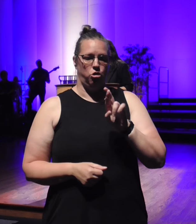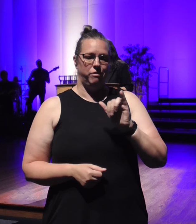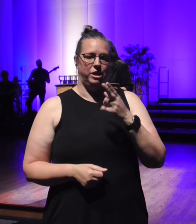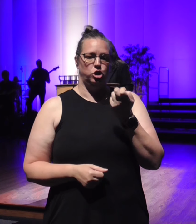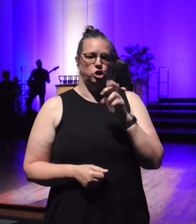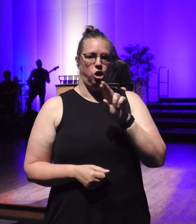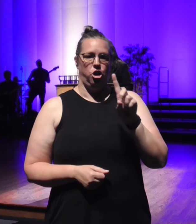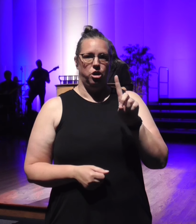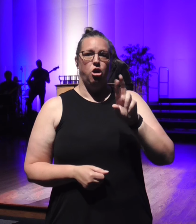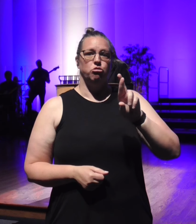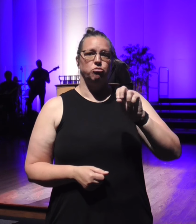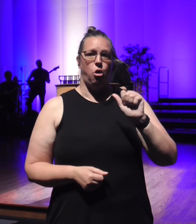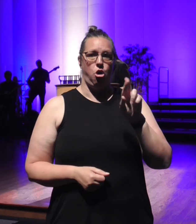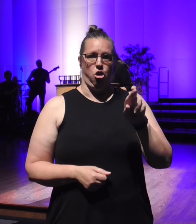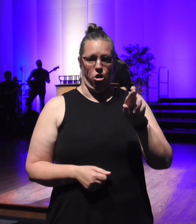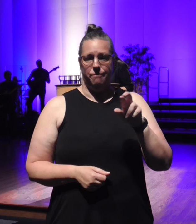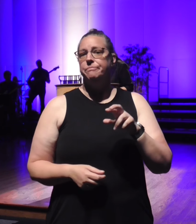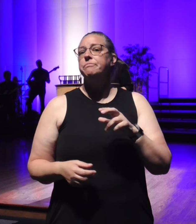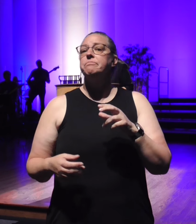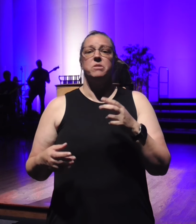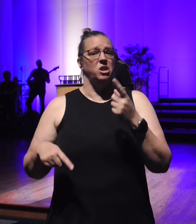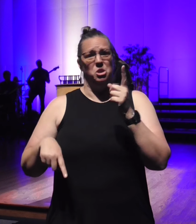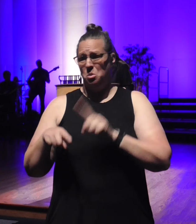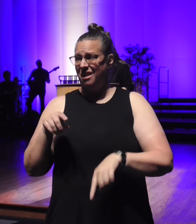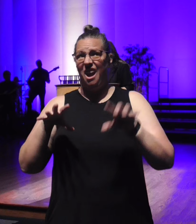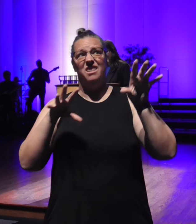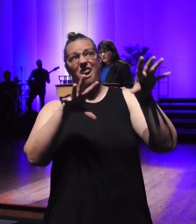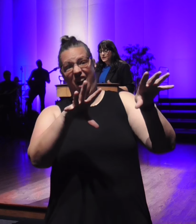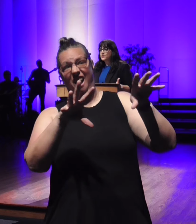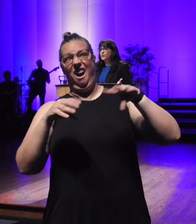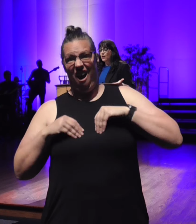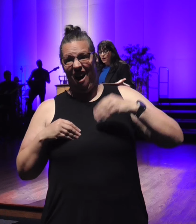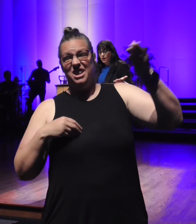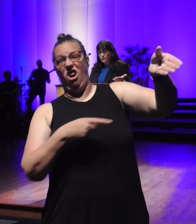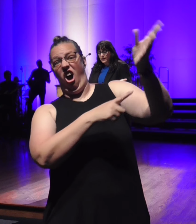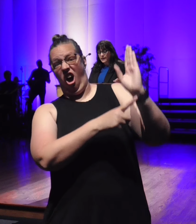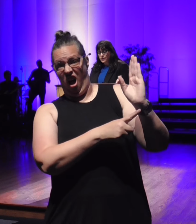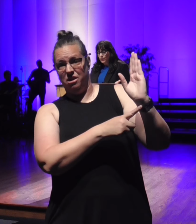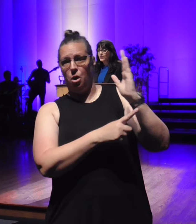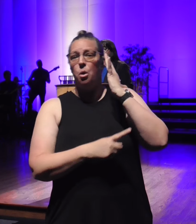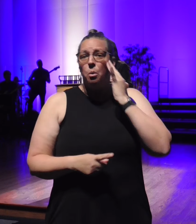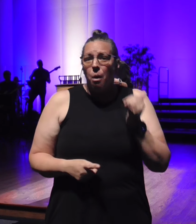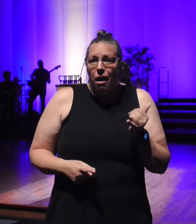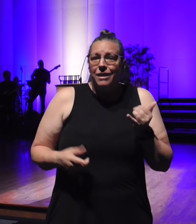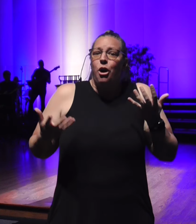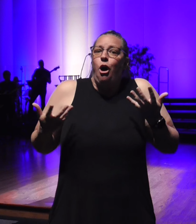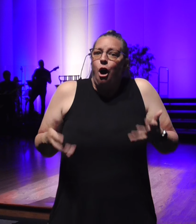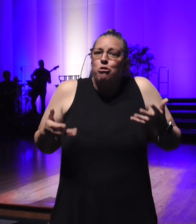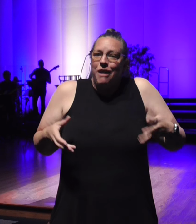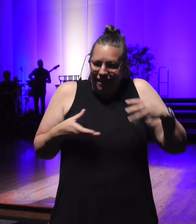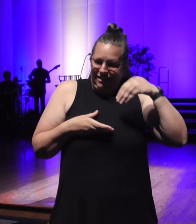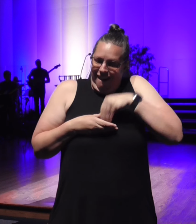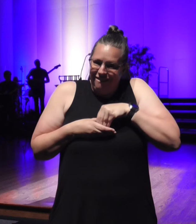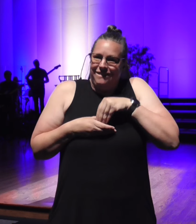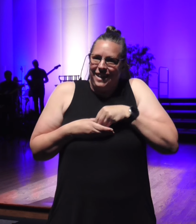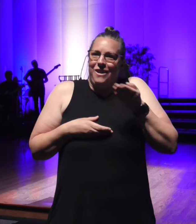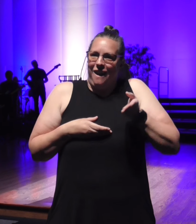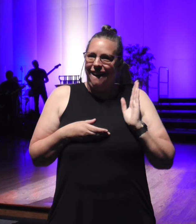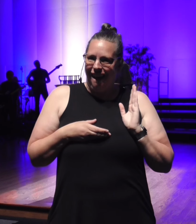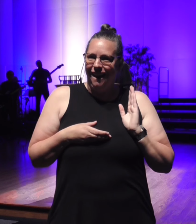Richard Rohr, who tells us we cannot attain the presence of God because we're already totally in the presence of